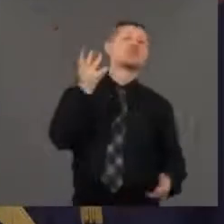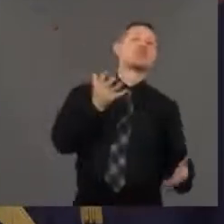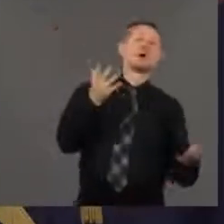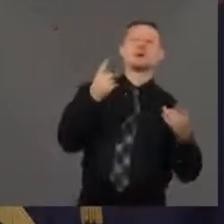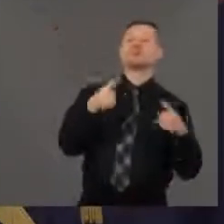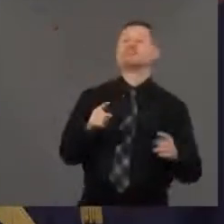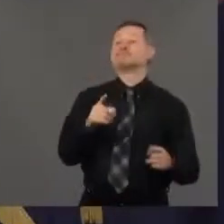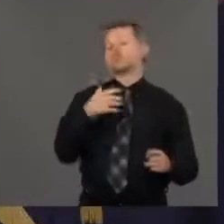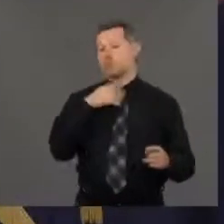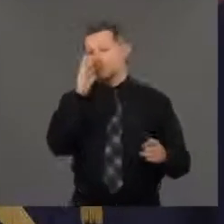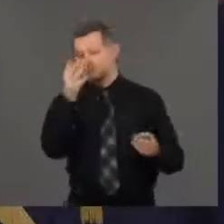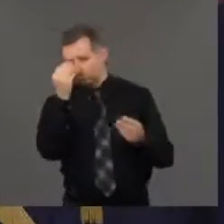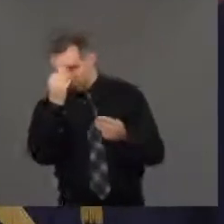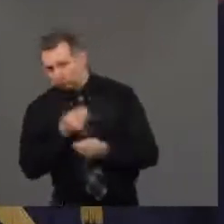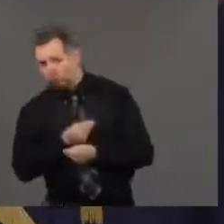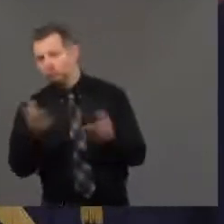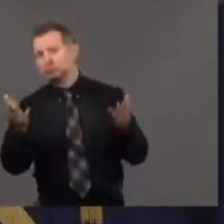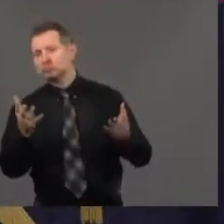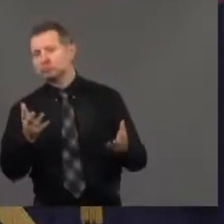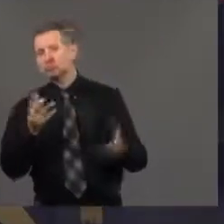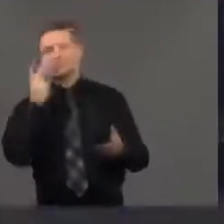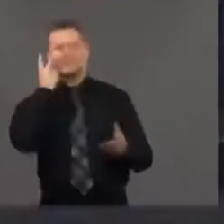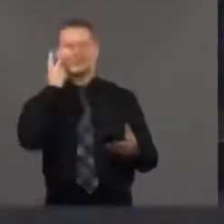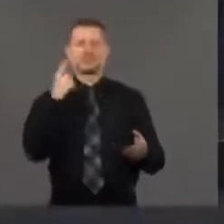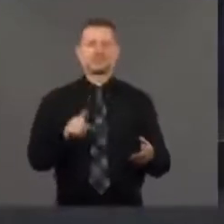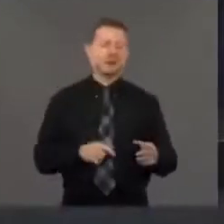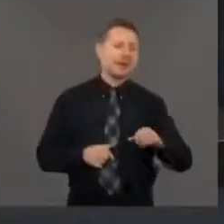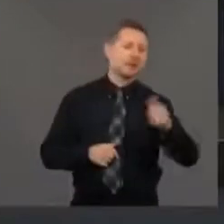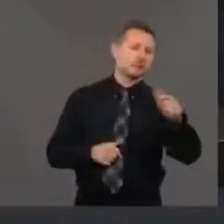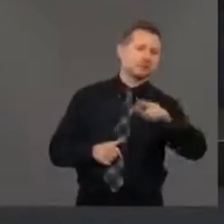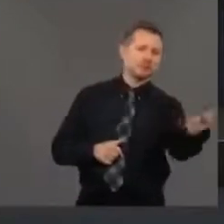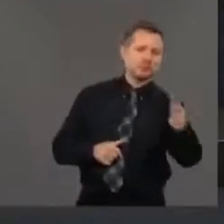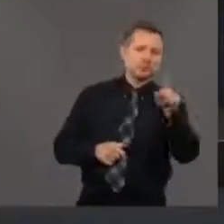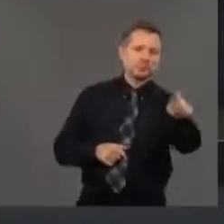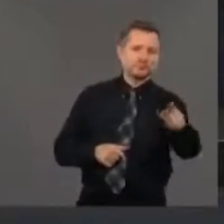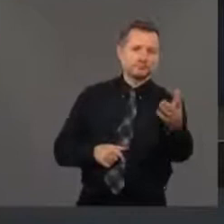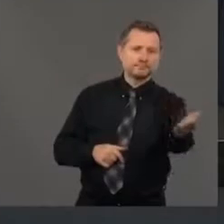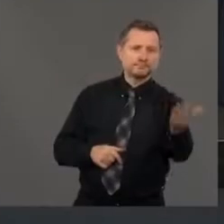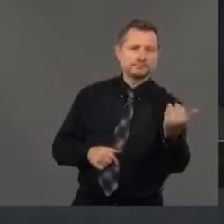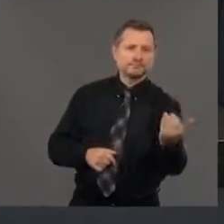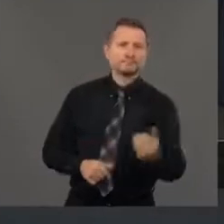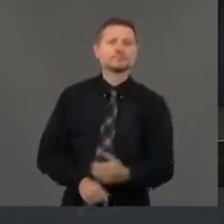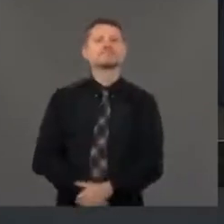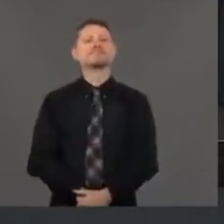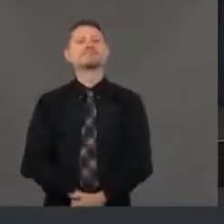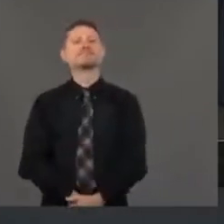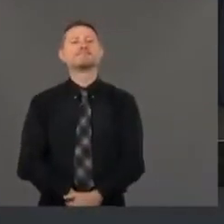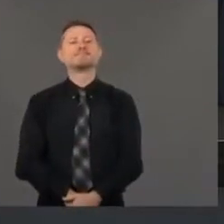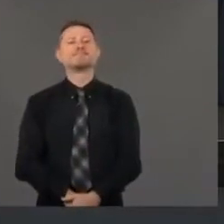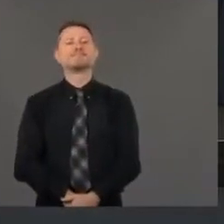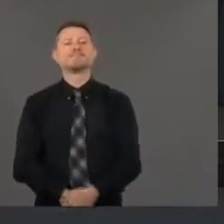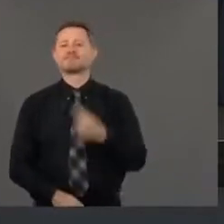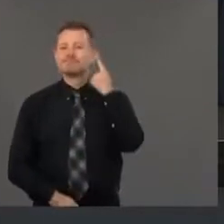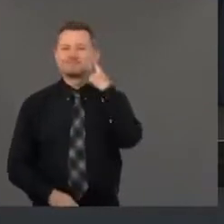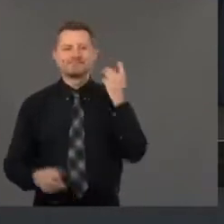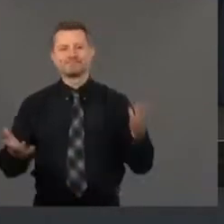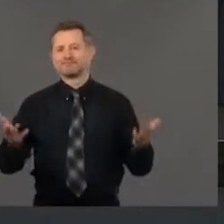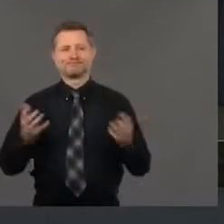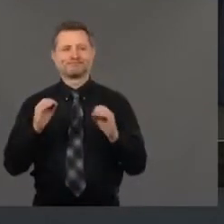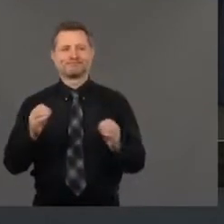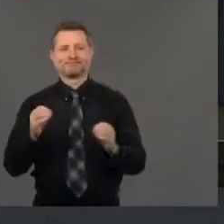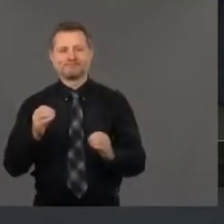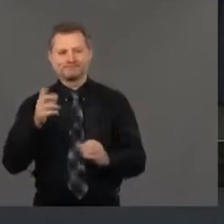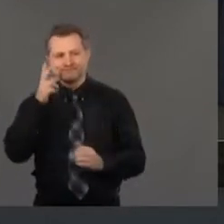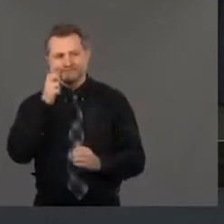at the end of the day, and then we'll take it from there. Sir? Circle back to the rules of uptake of gun violence in the city. During his